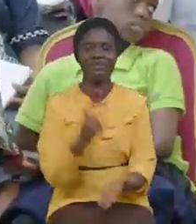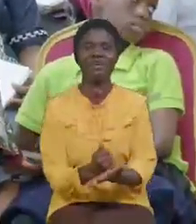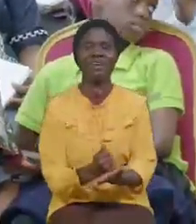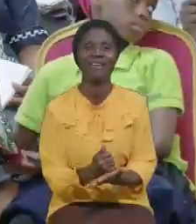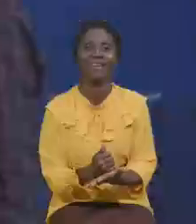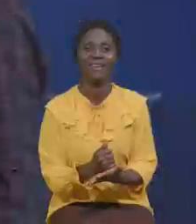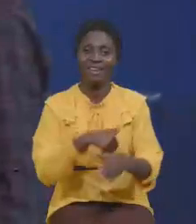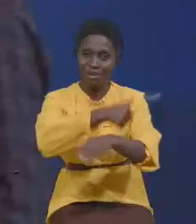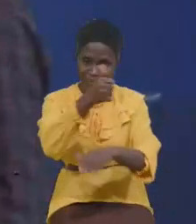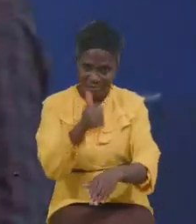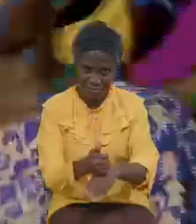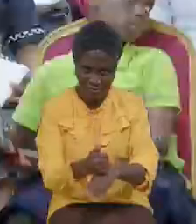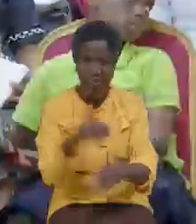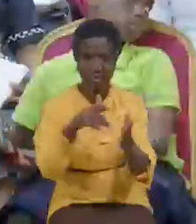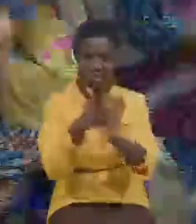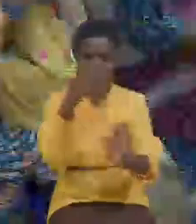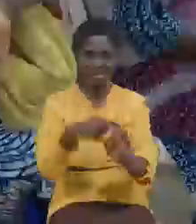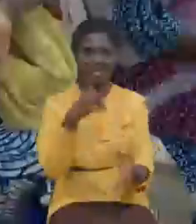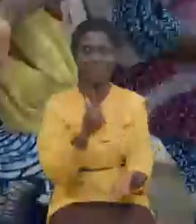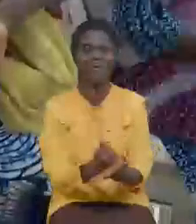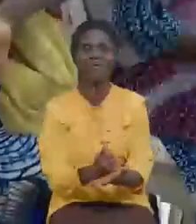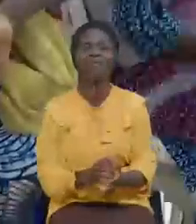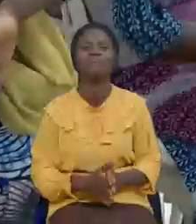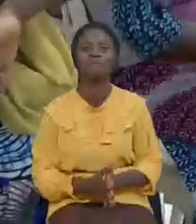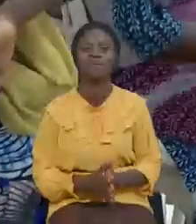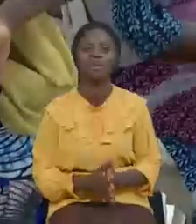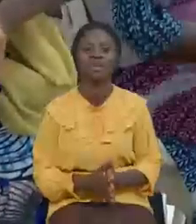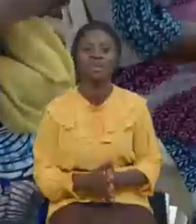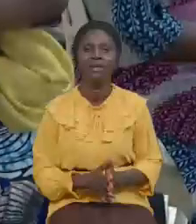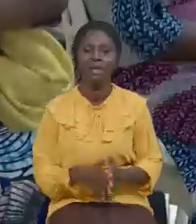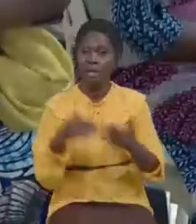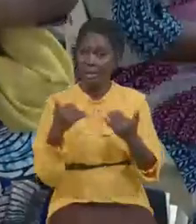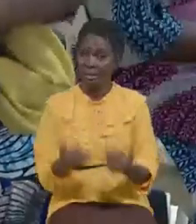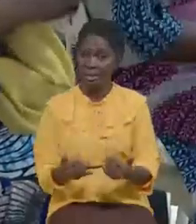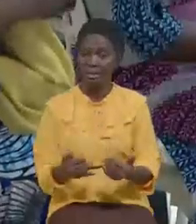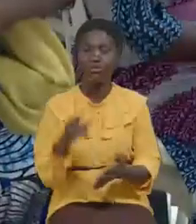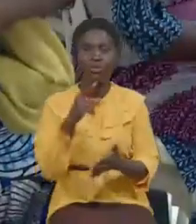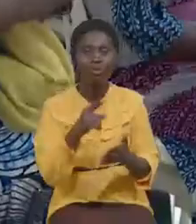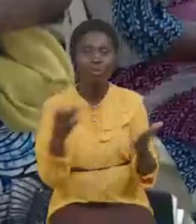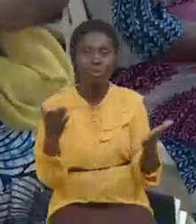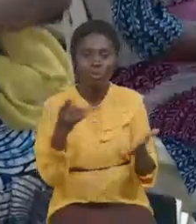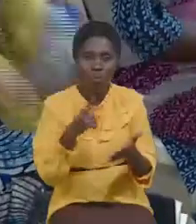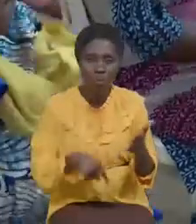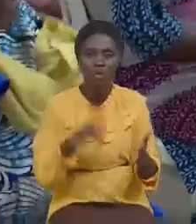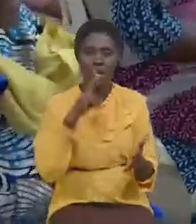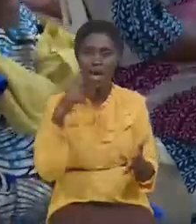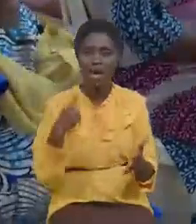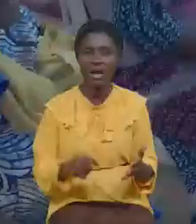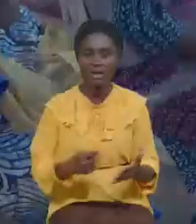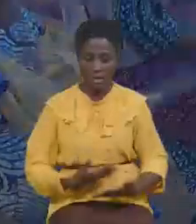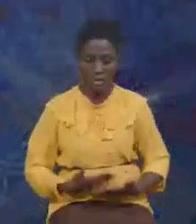Confirmed in Jesus' name. Now, what are the birthrights? What